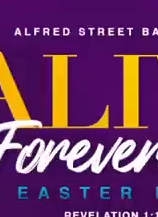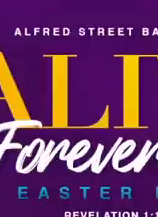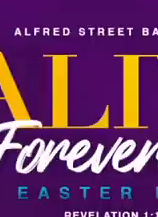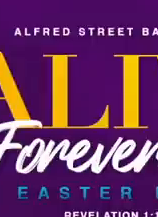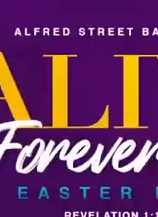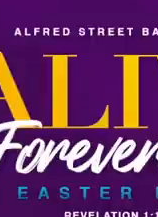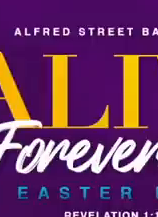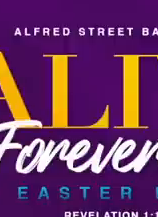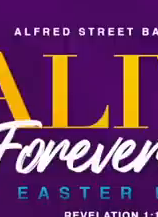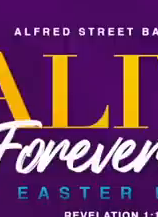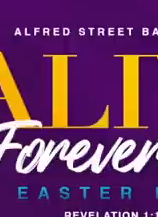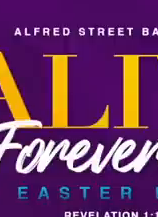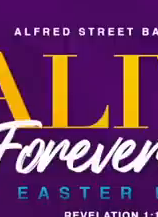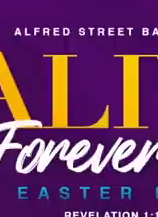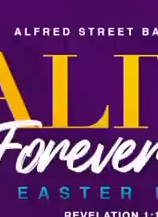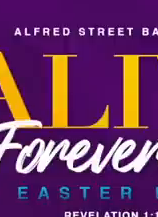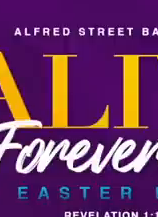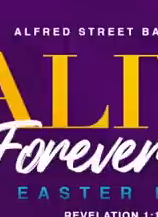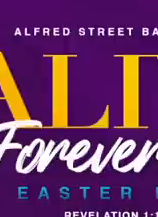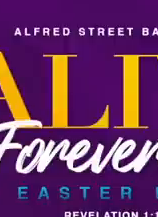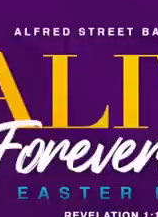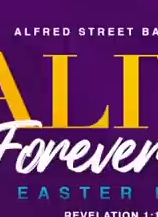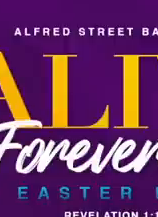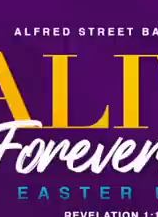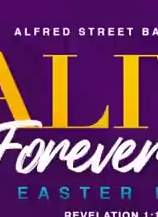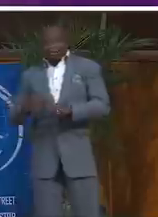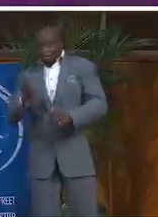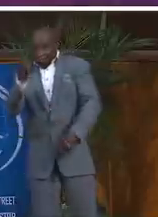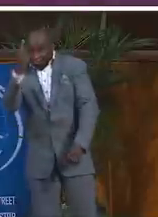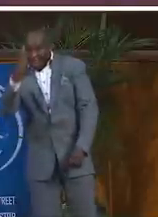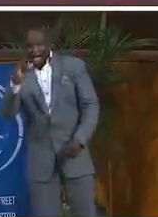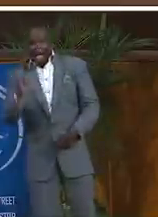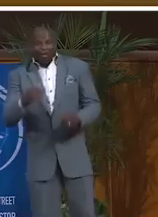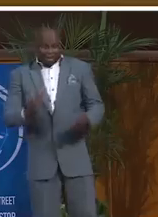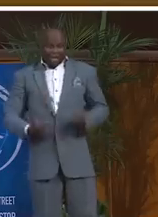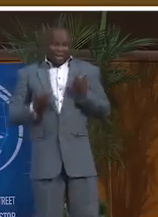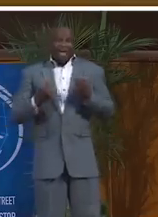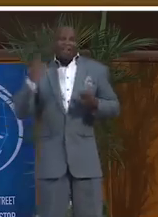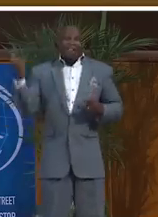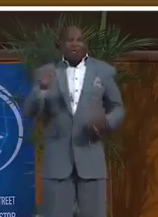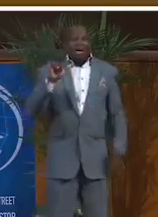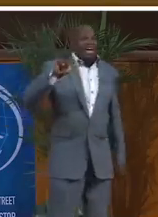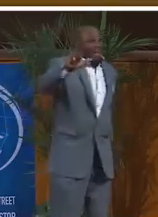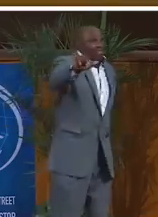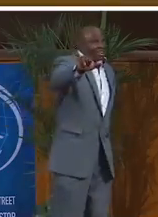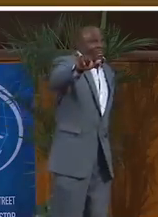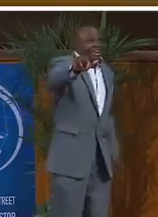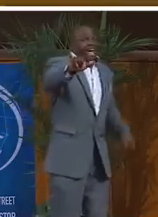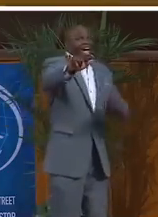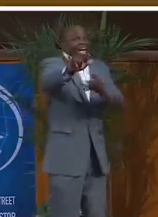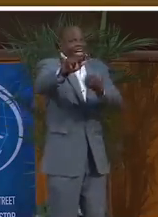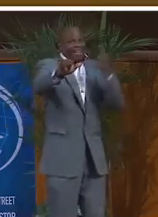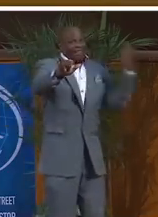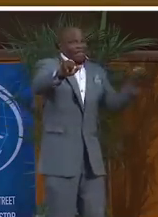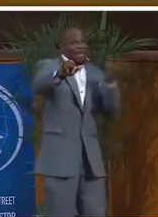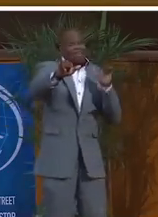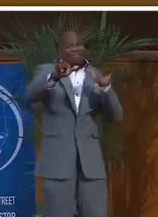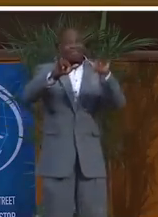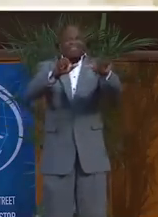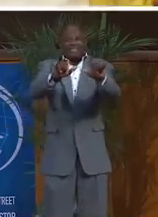said, listen, I am alive. I was dead, but check this. I am alive forever and